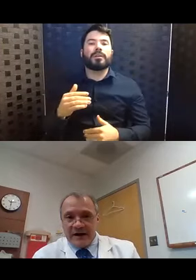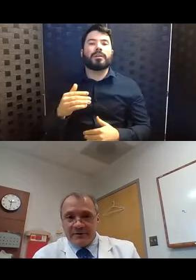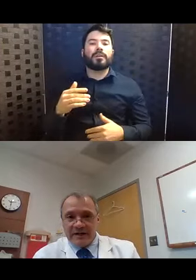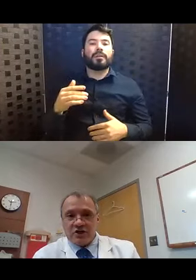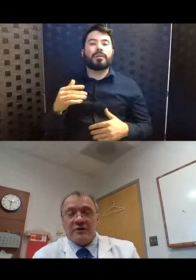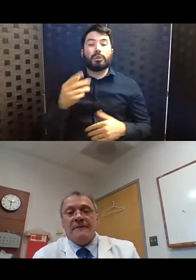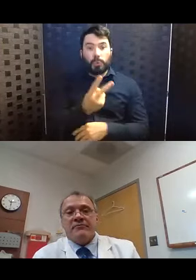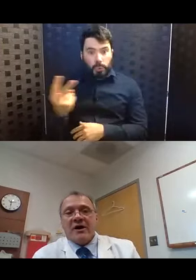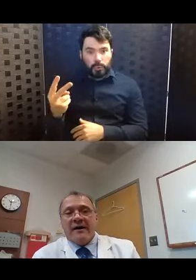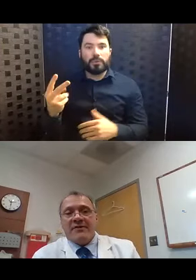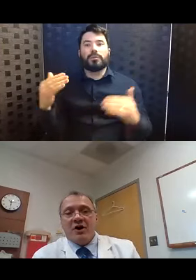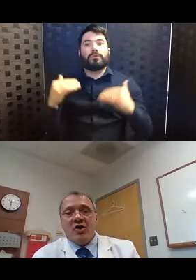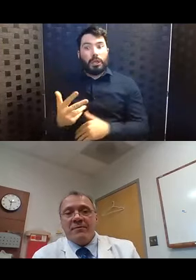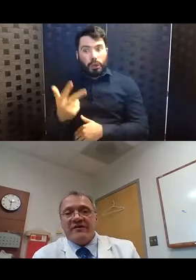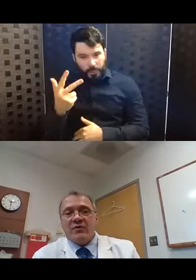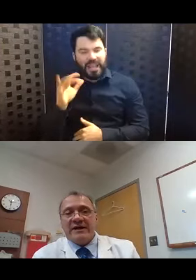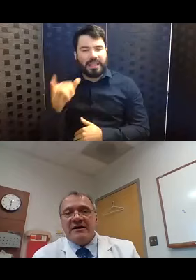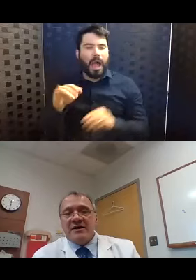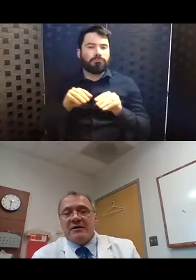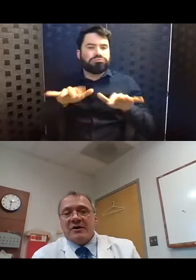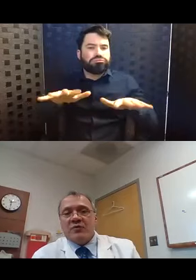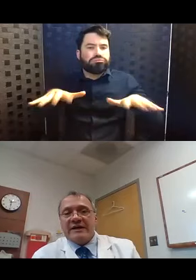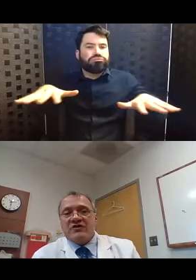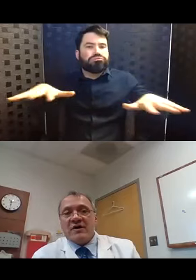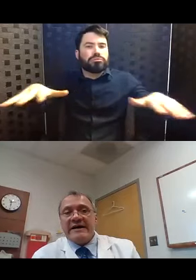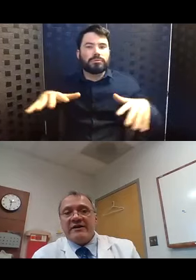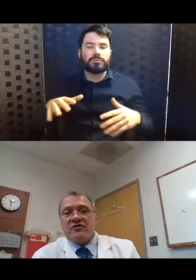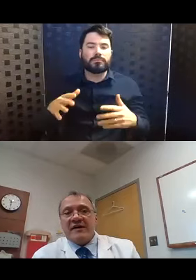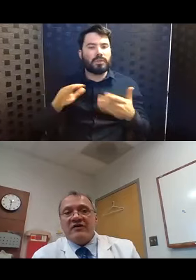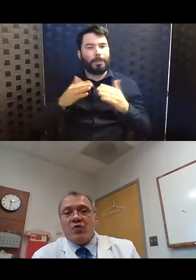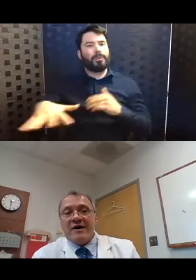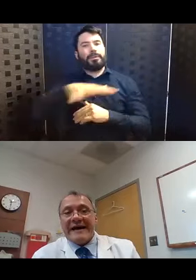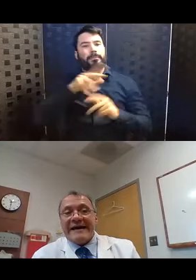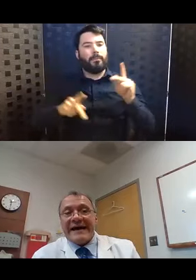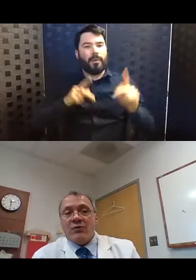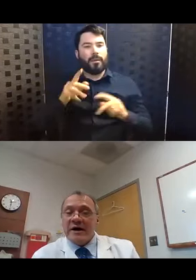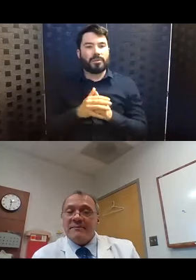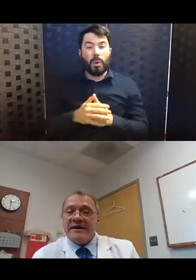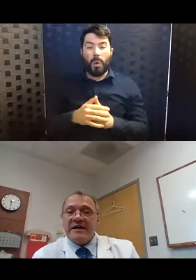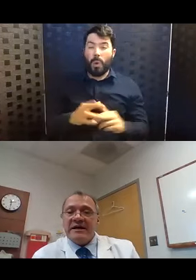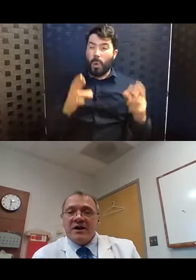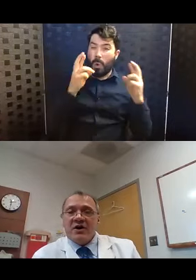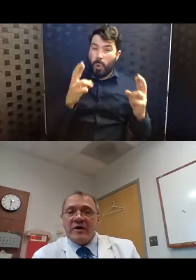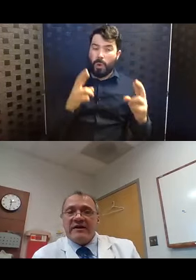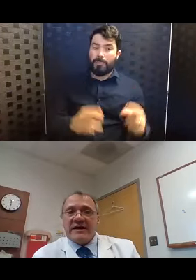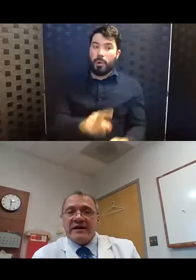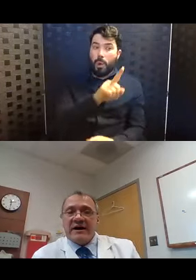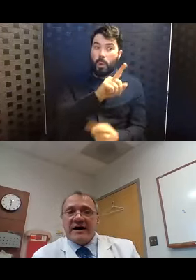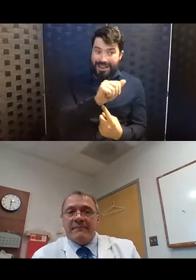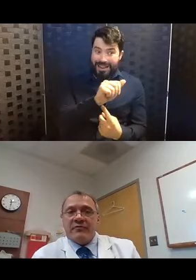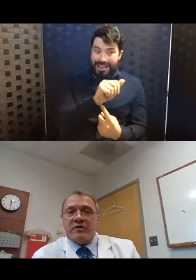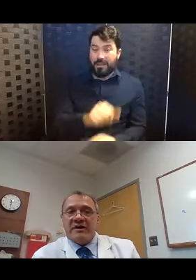of the population. The hope is that we can try and get through phase 1A and 1B